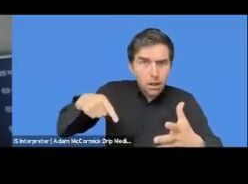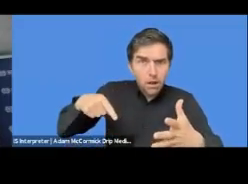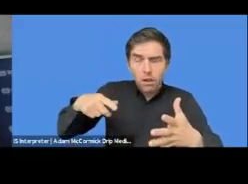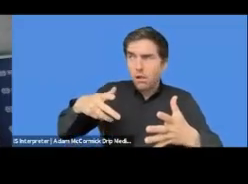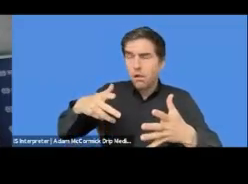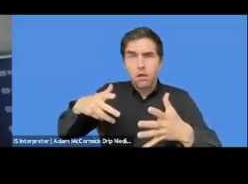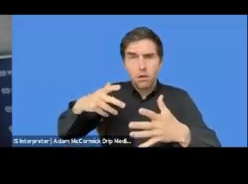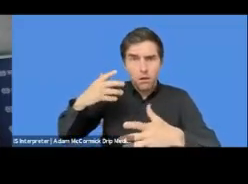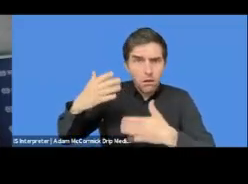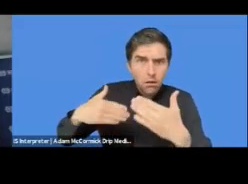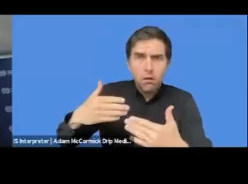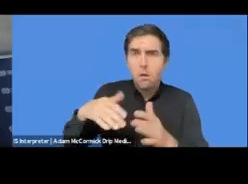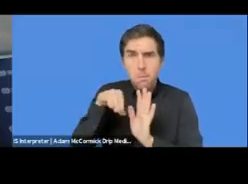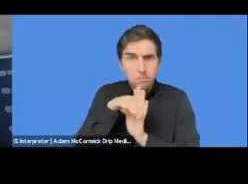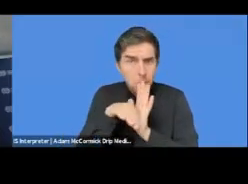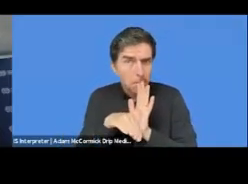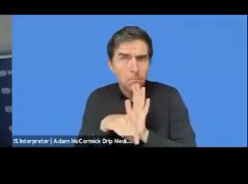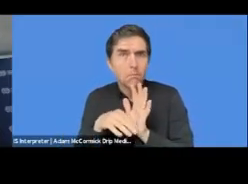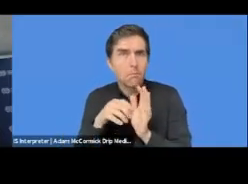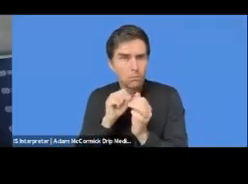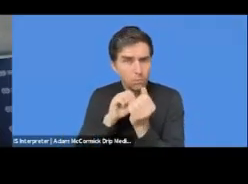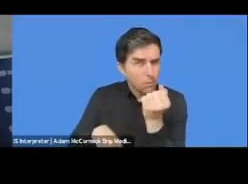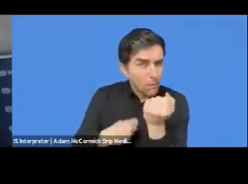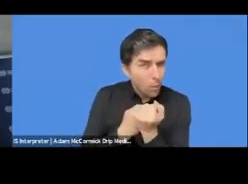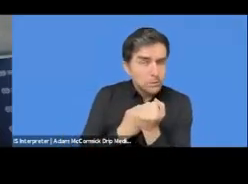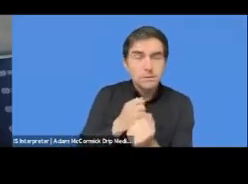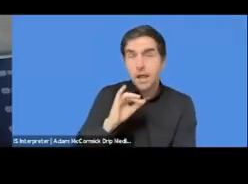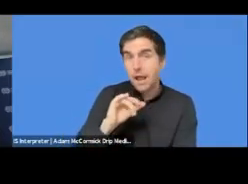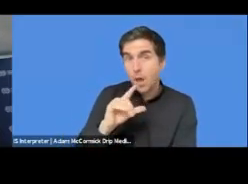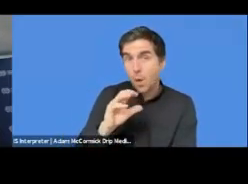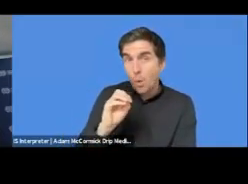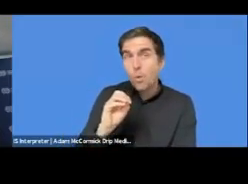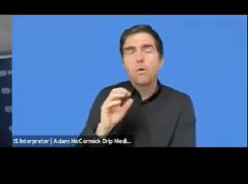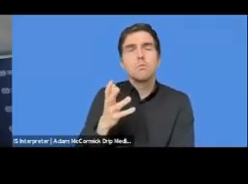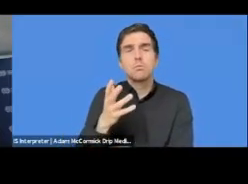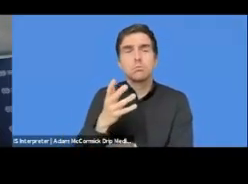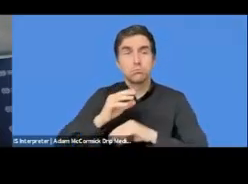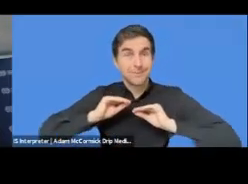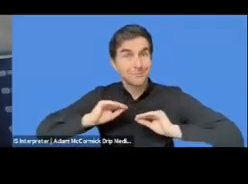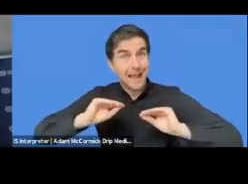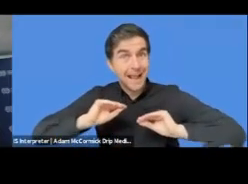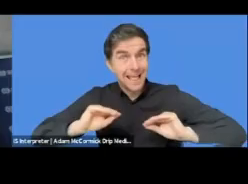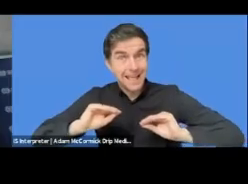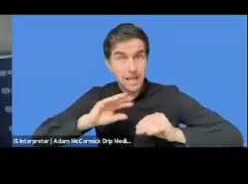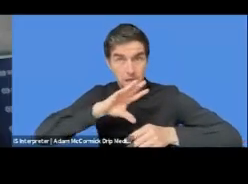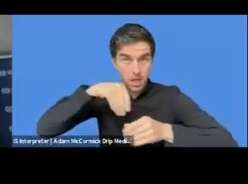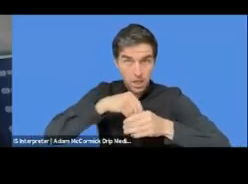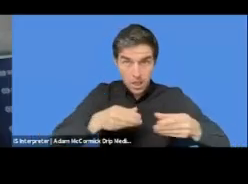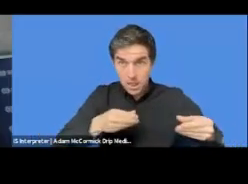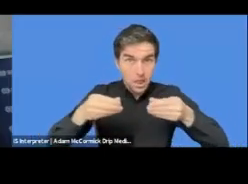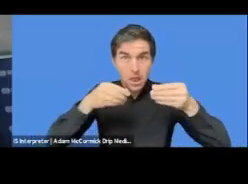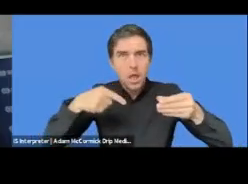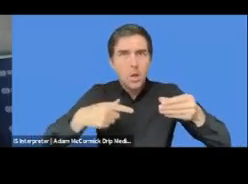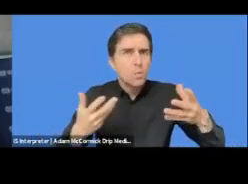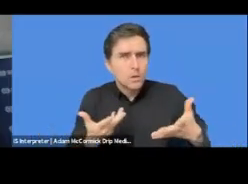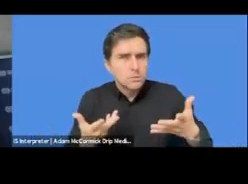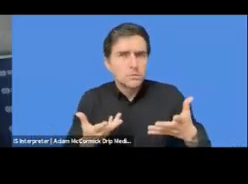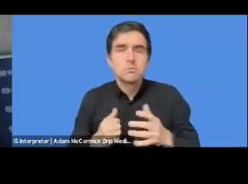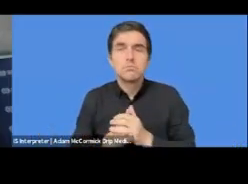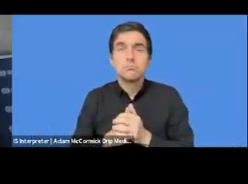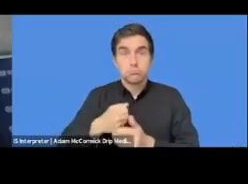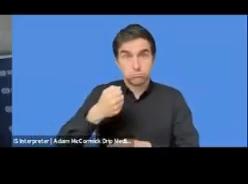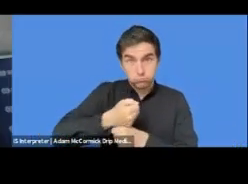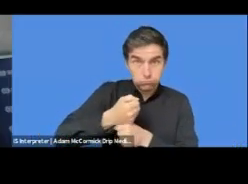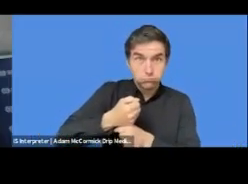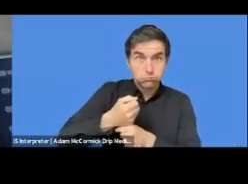building program, which has been supported by ILO, is a training package and employed to build capacities at